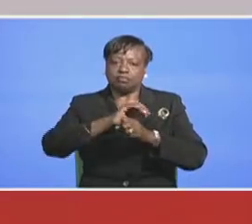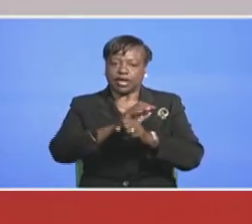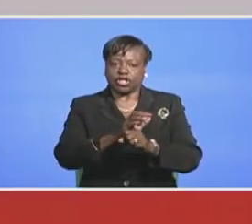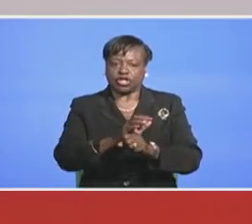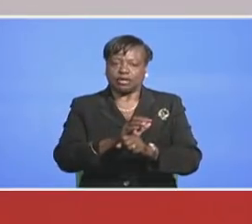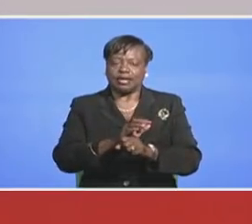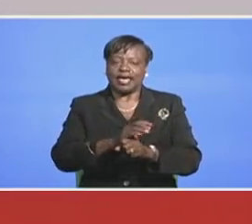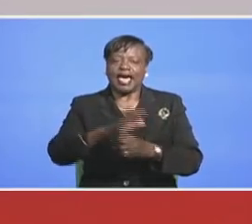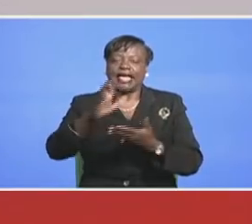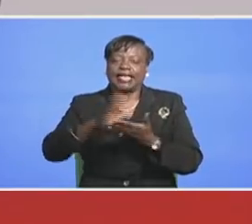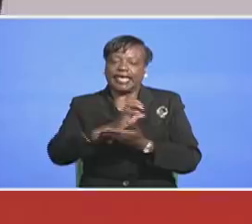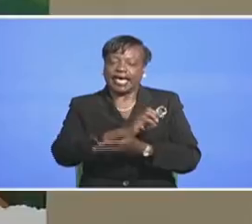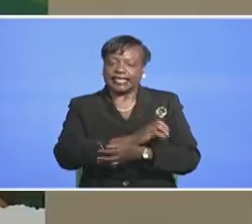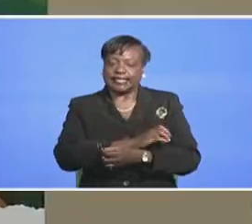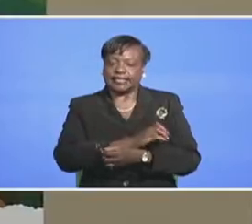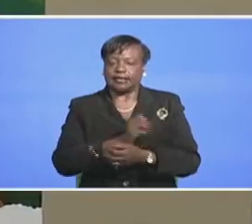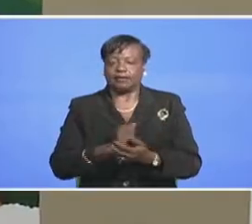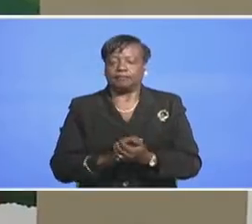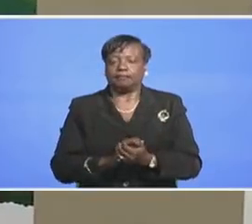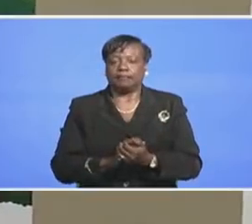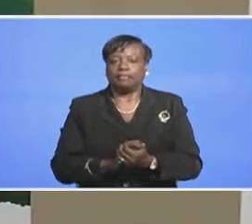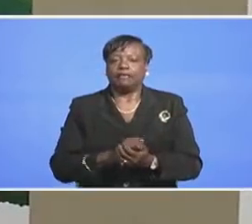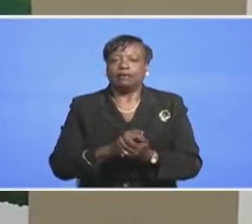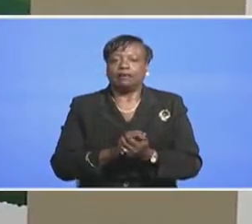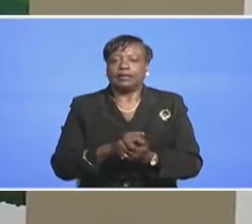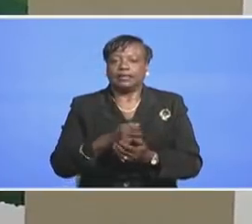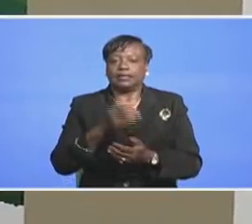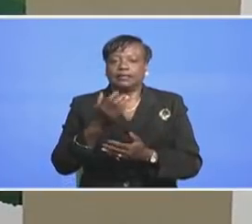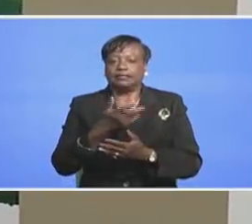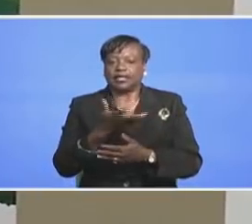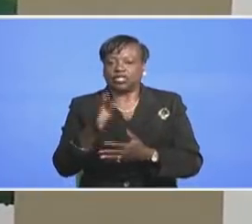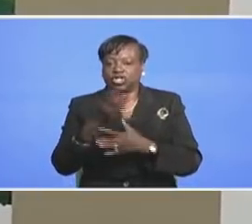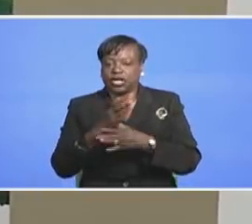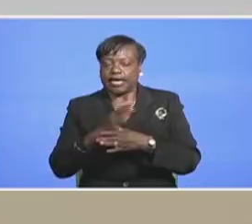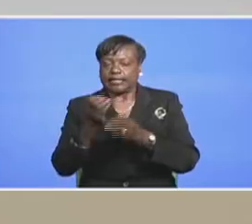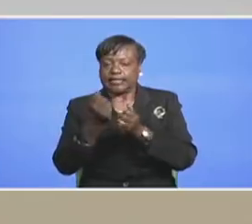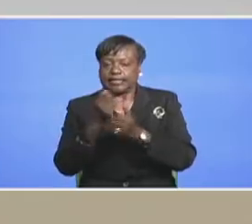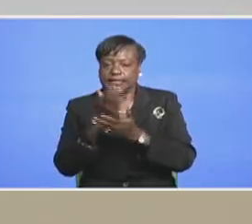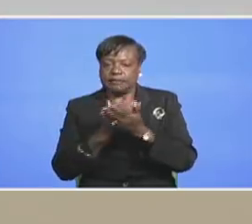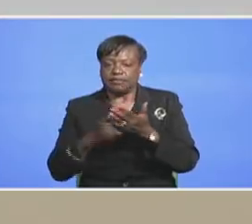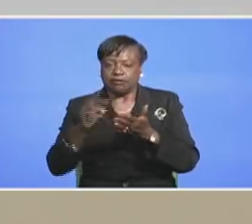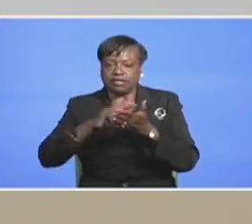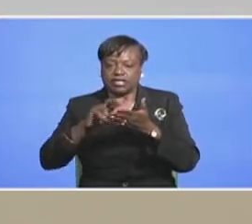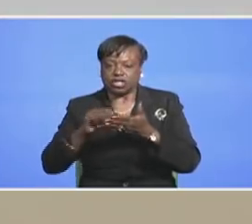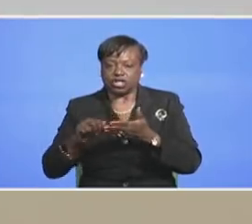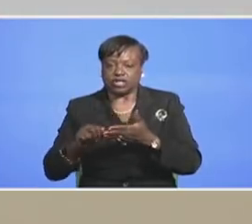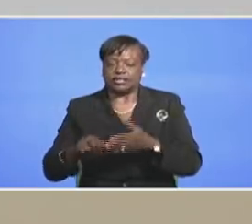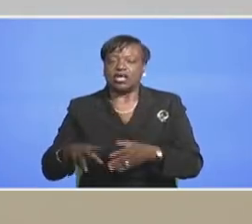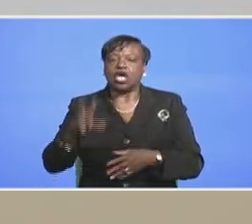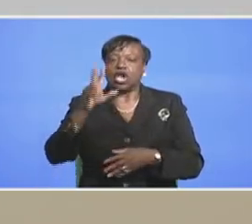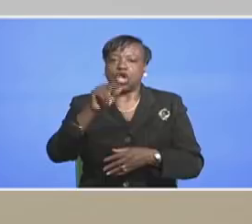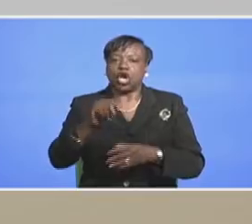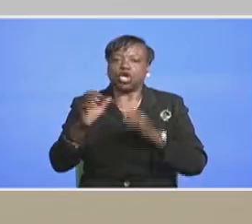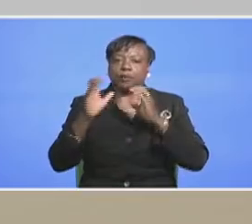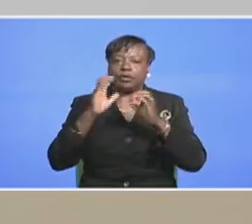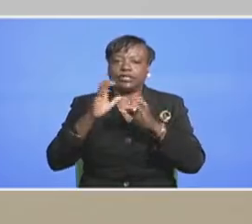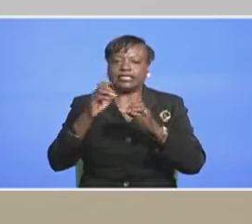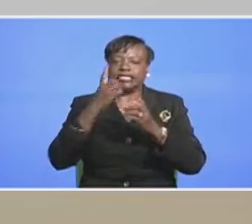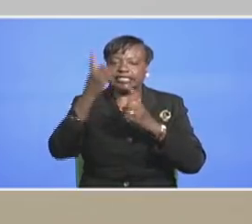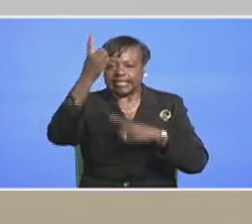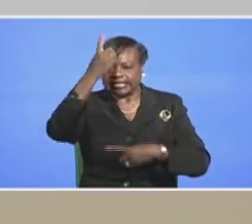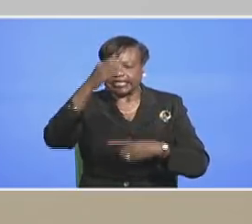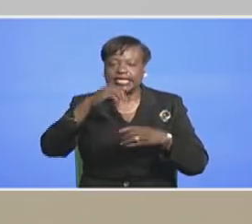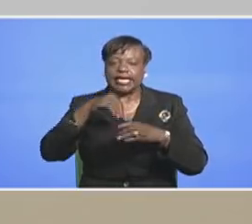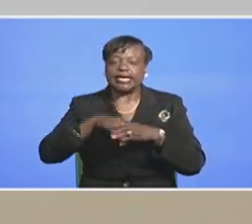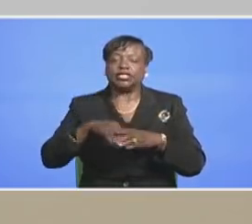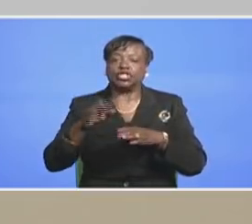McKenzie shared some of their research and experiences from dealing with children. Non-communicable diseases in children are actually way